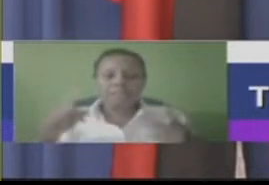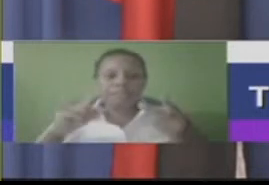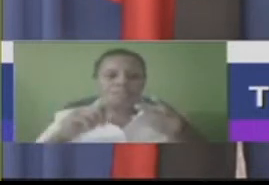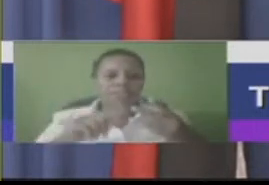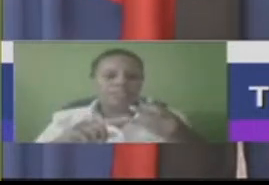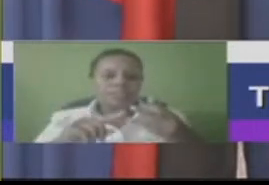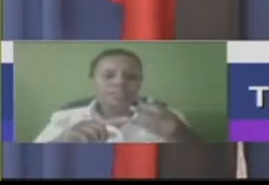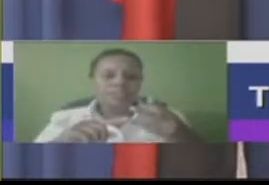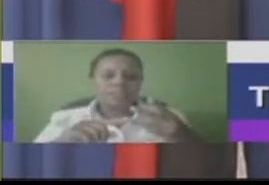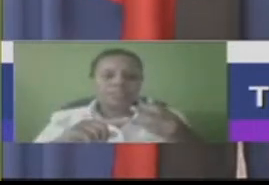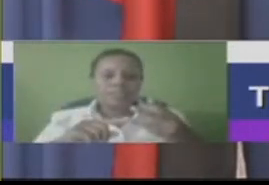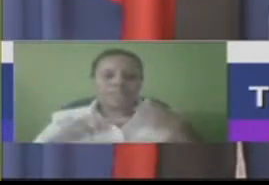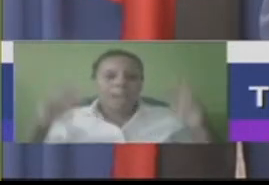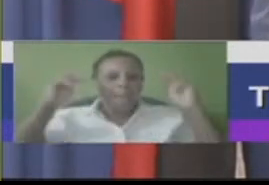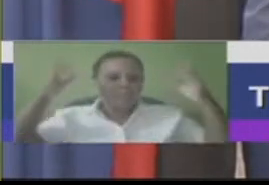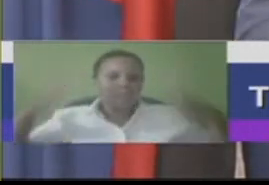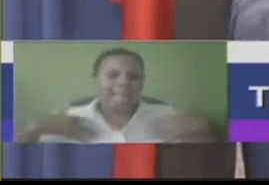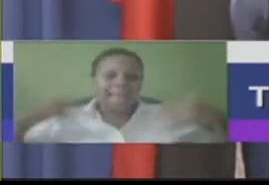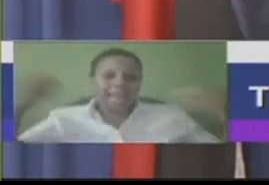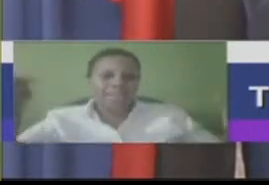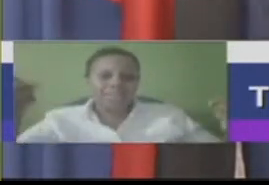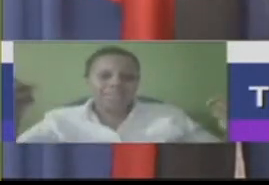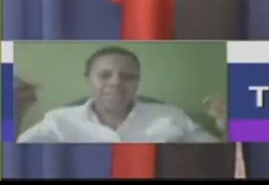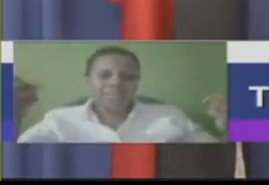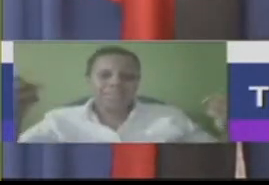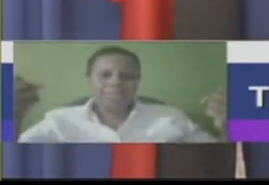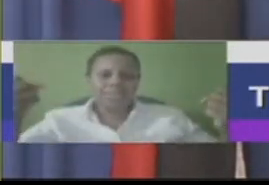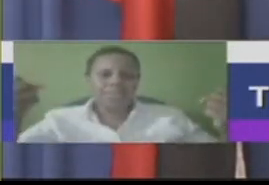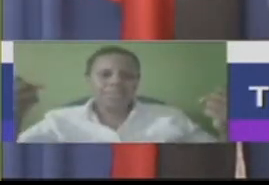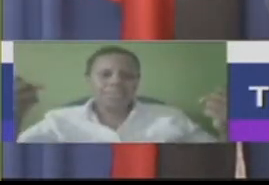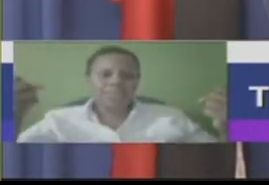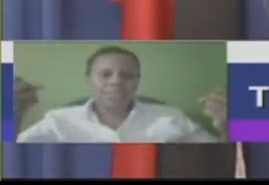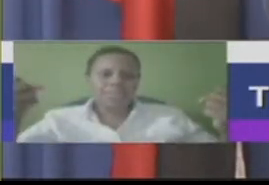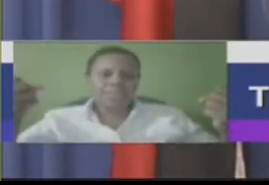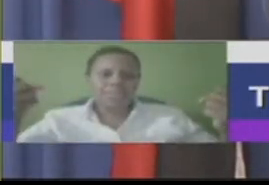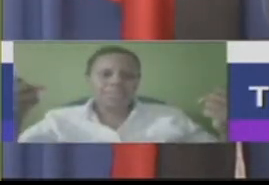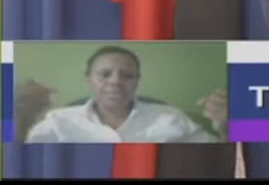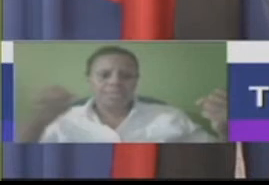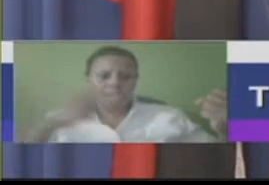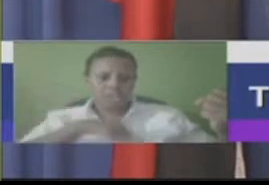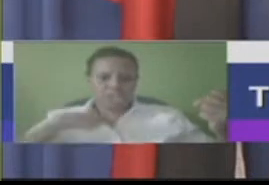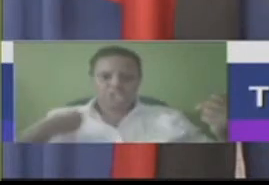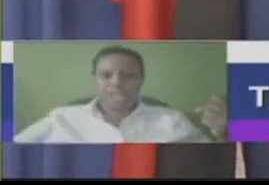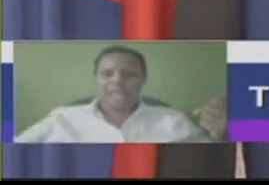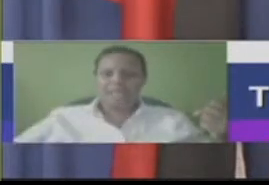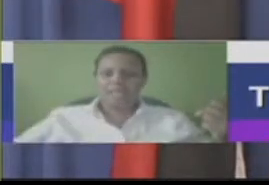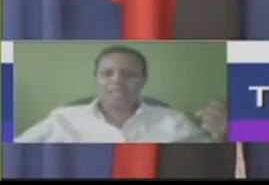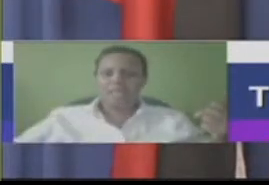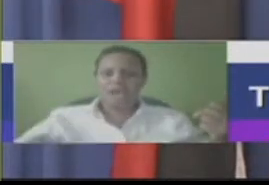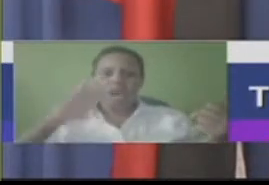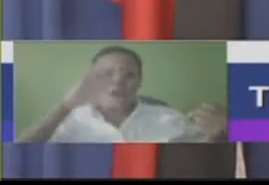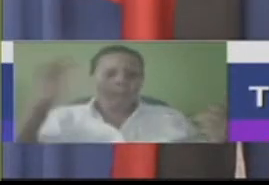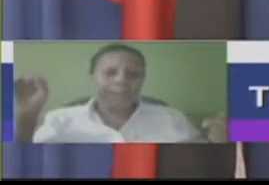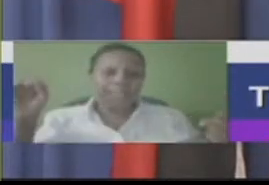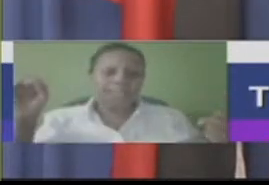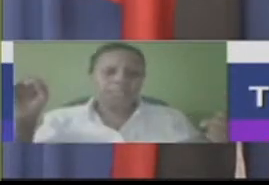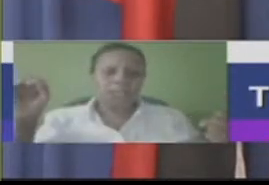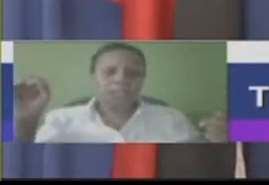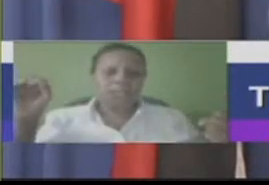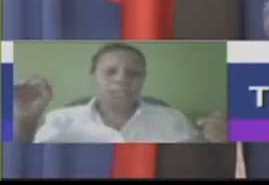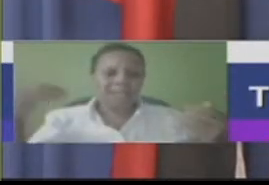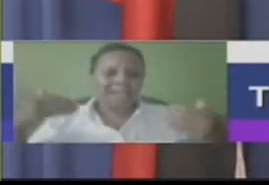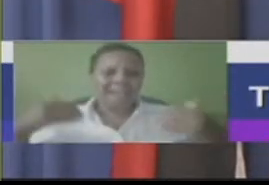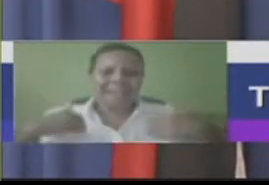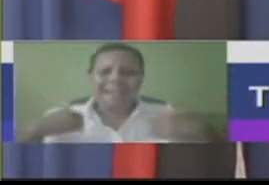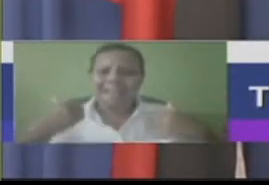a Chinese company. We have, there are a number of major projects. There's a mix,